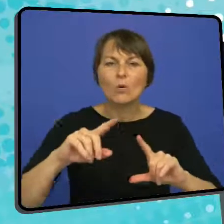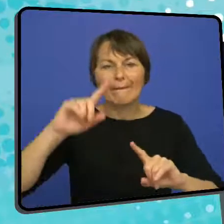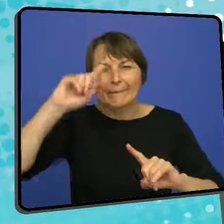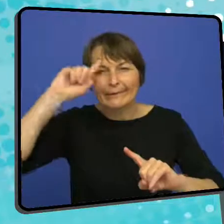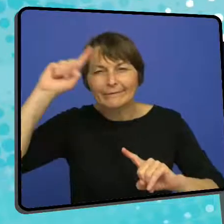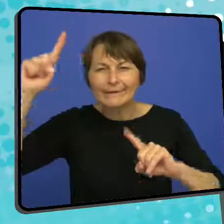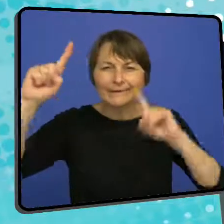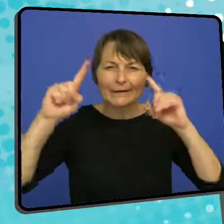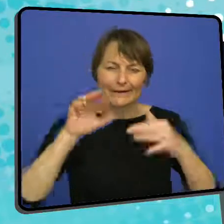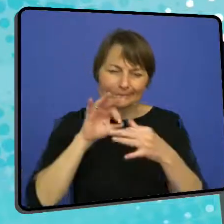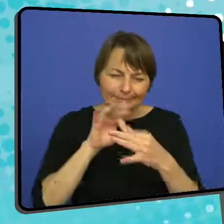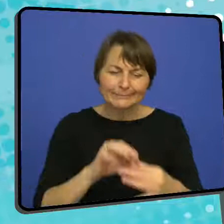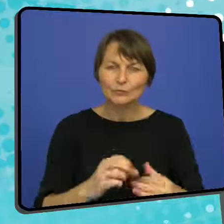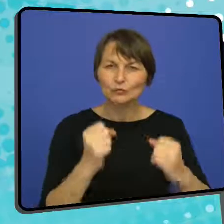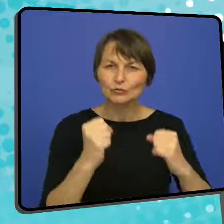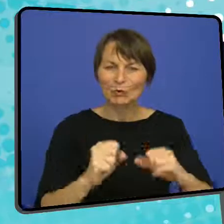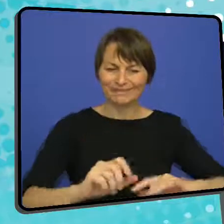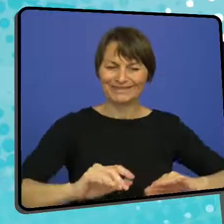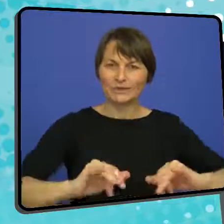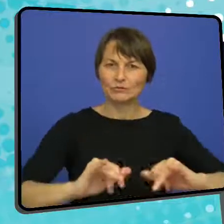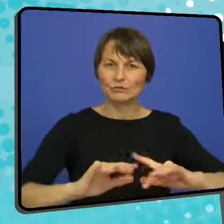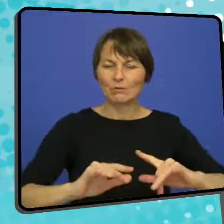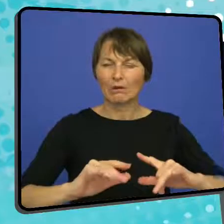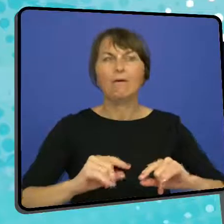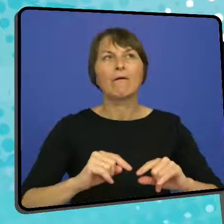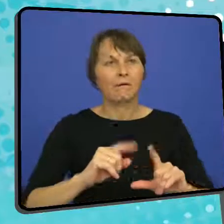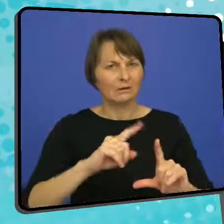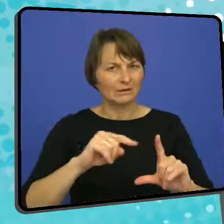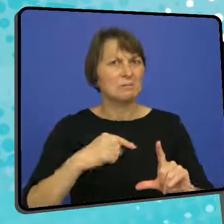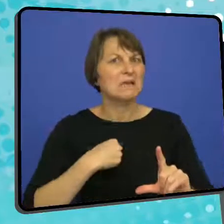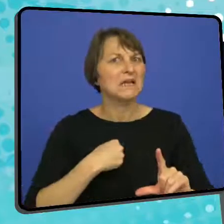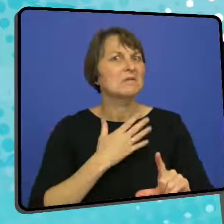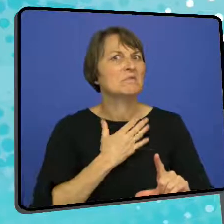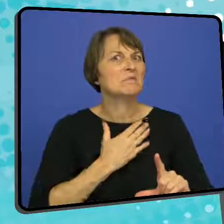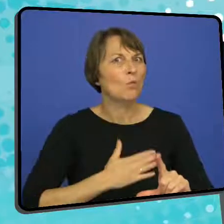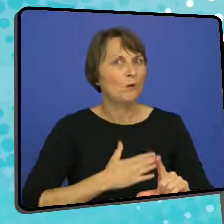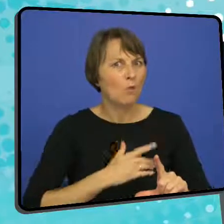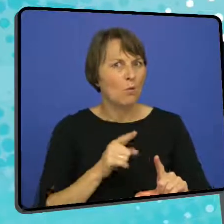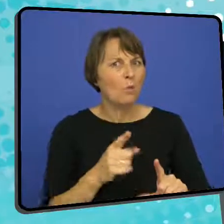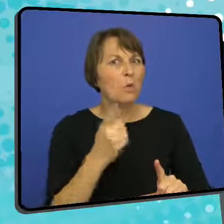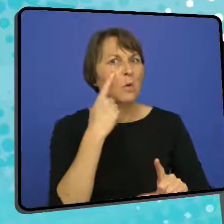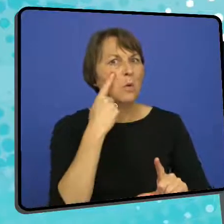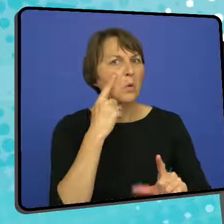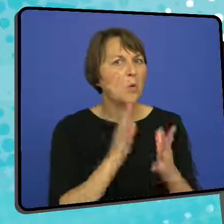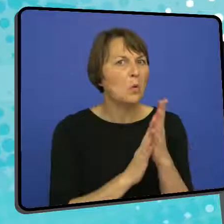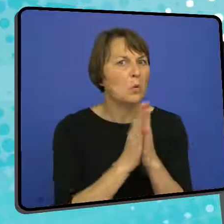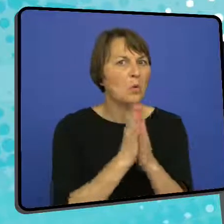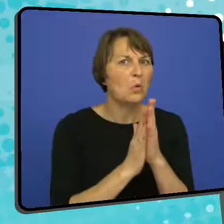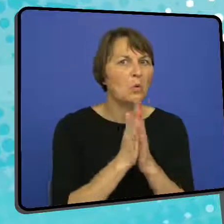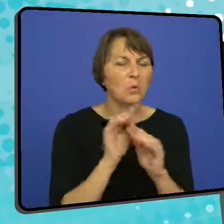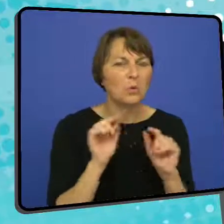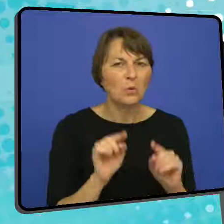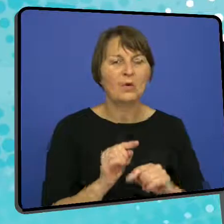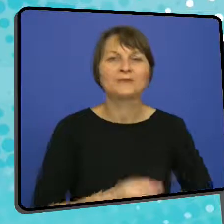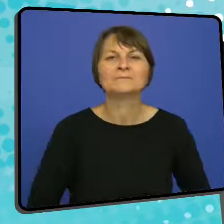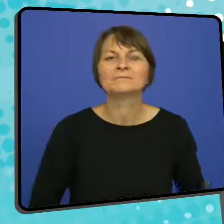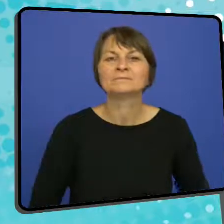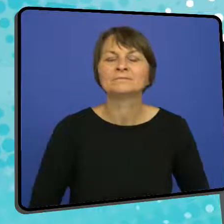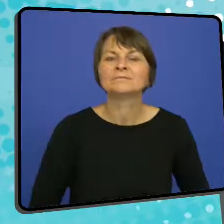digital part that I personally found very interesting. And from a UX